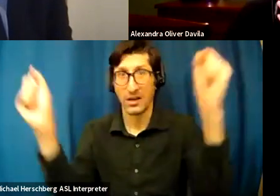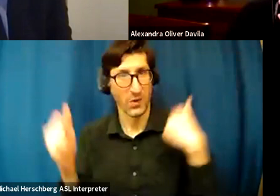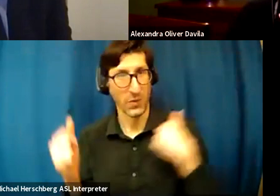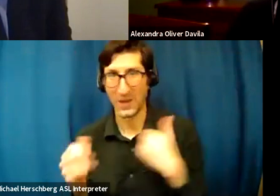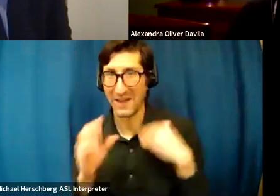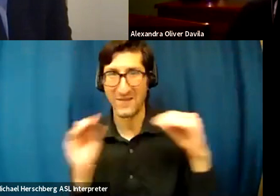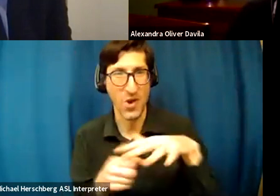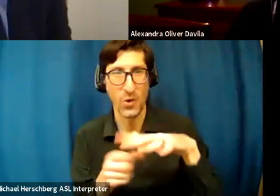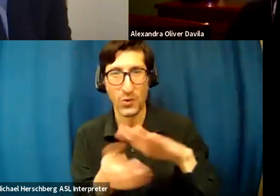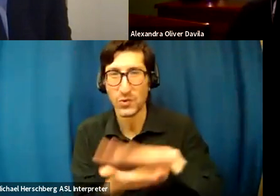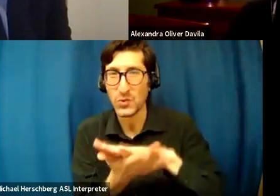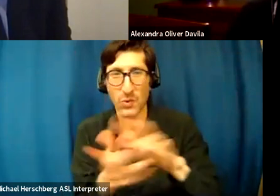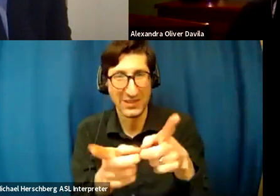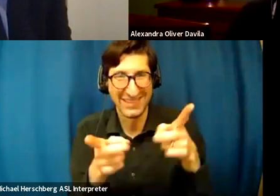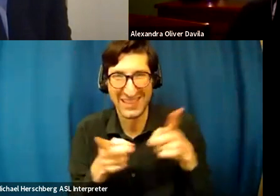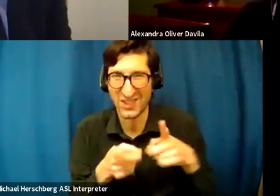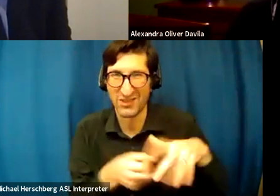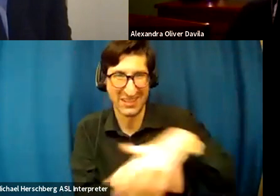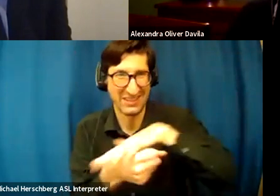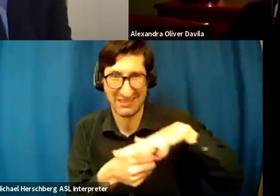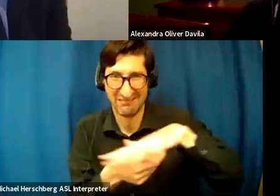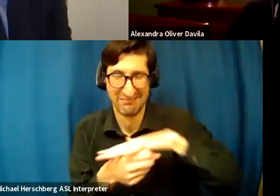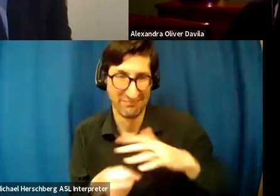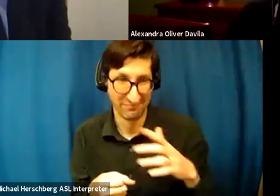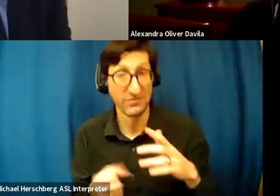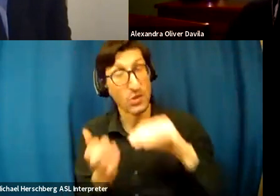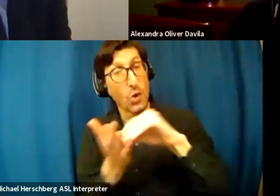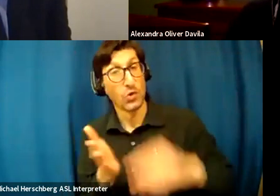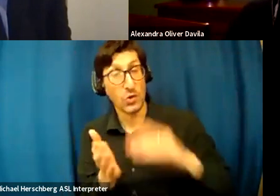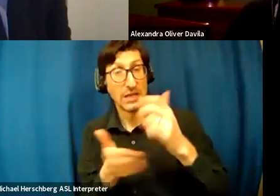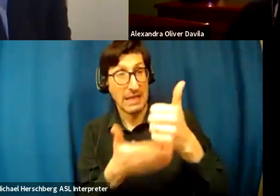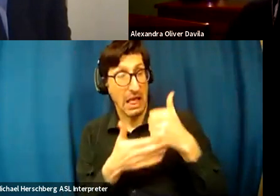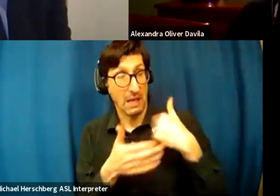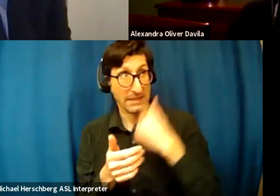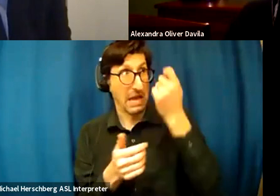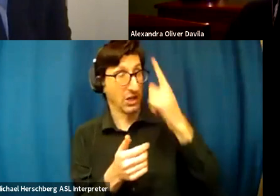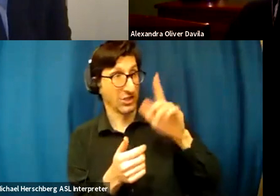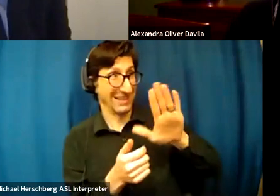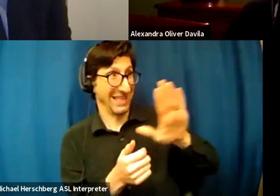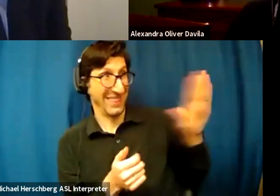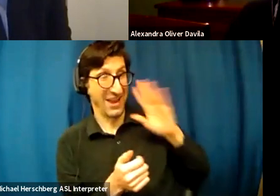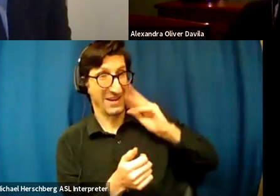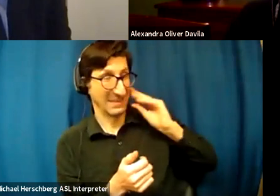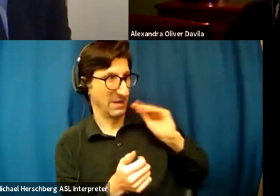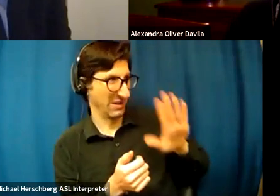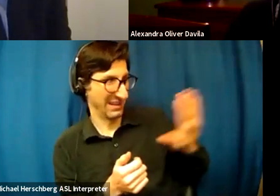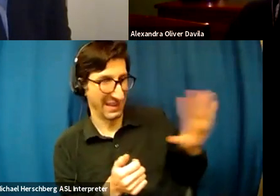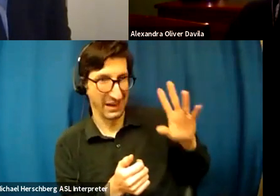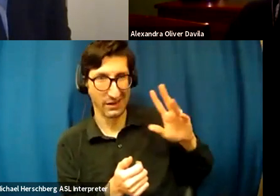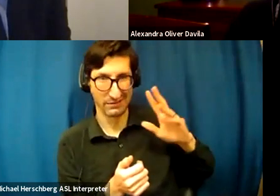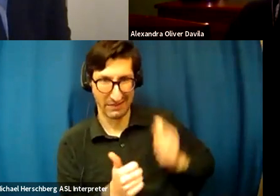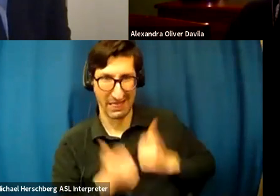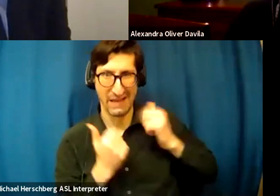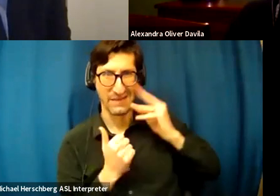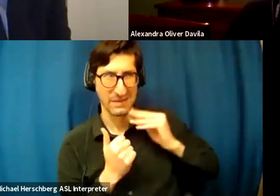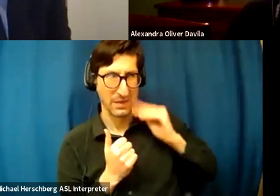has proven to really help us to understand the experiences that they are having and how they see